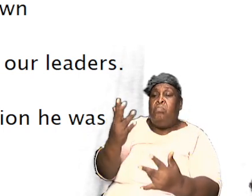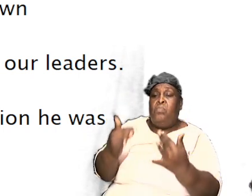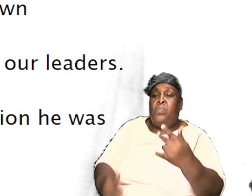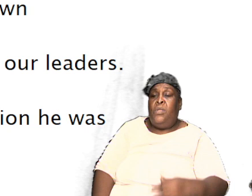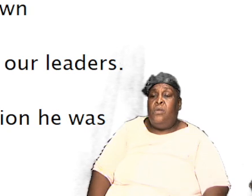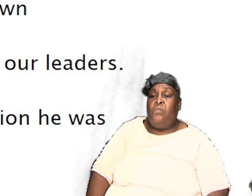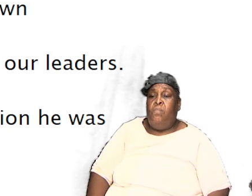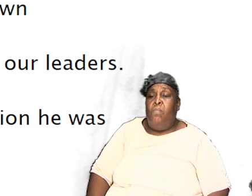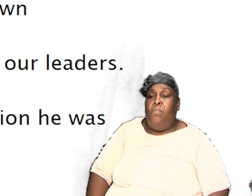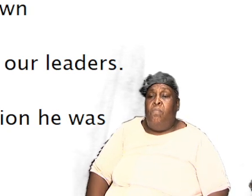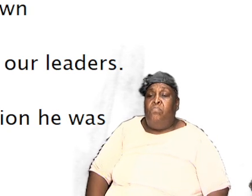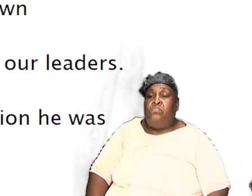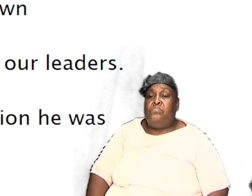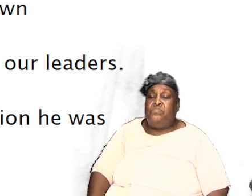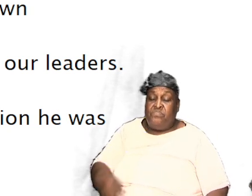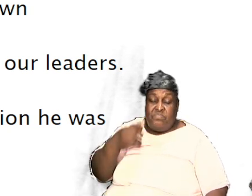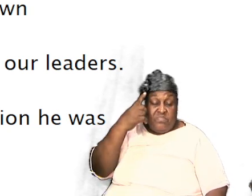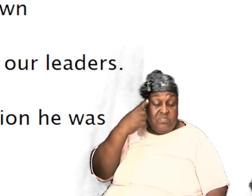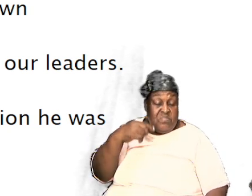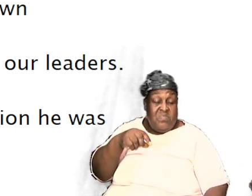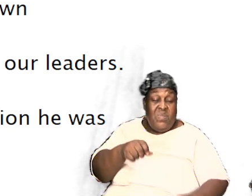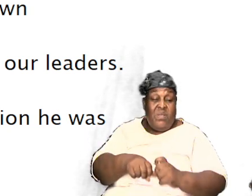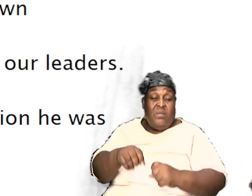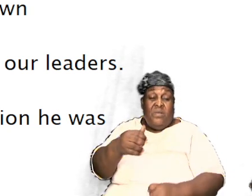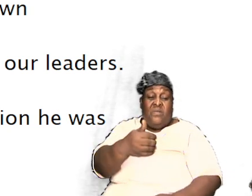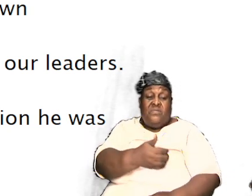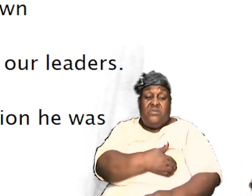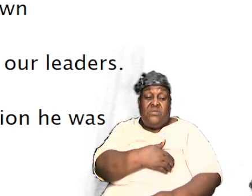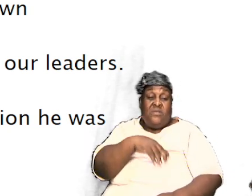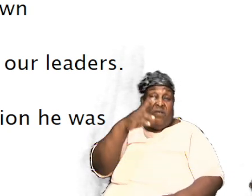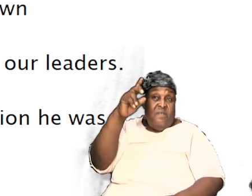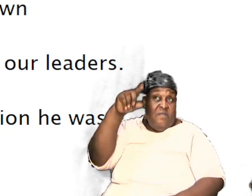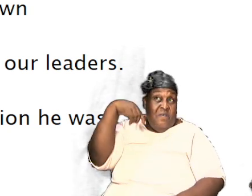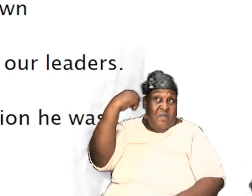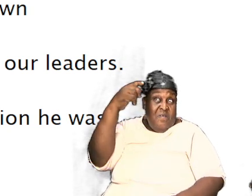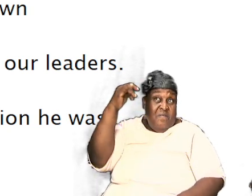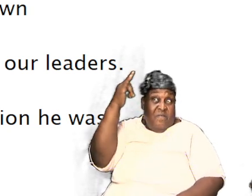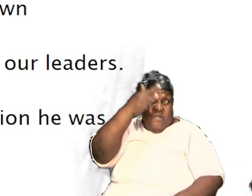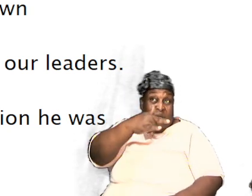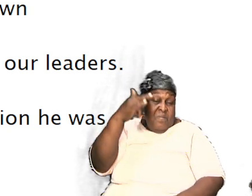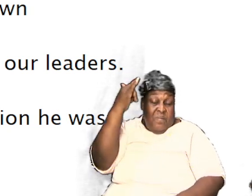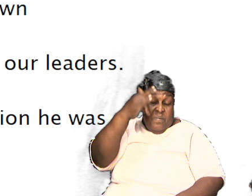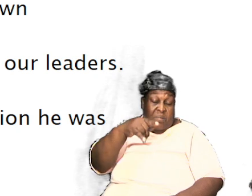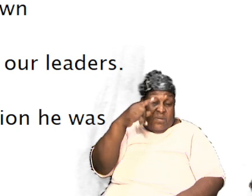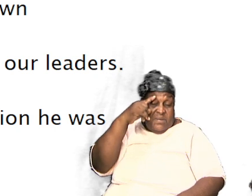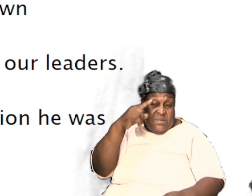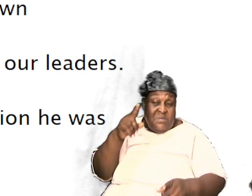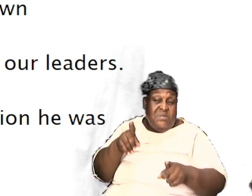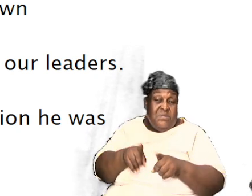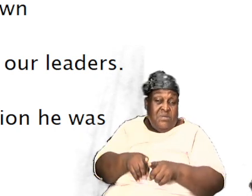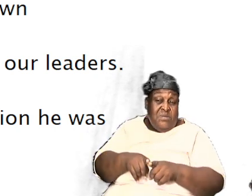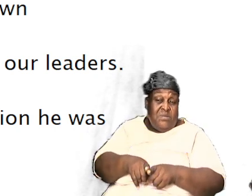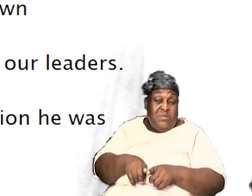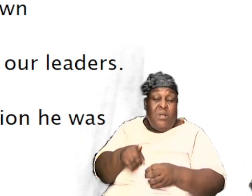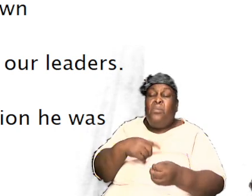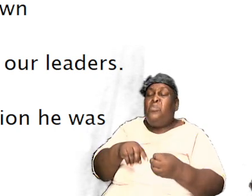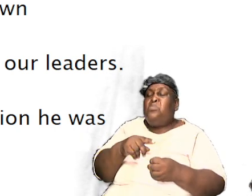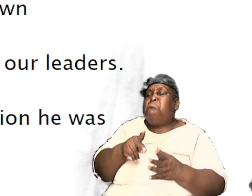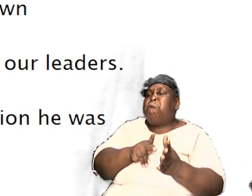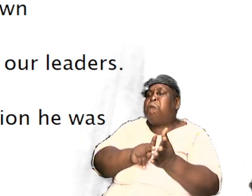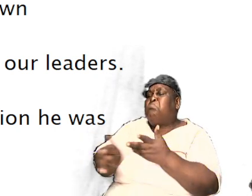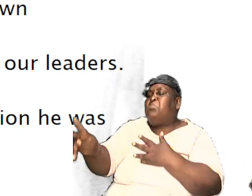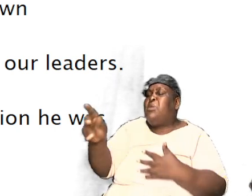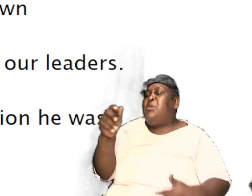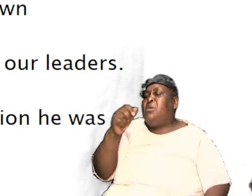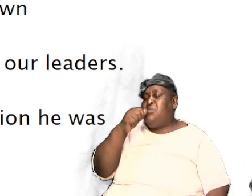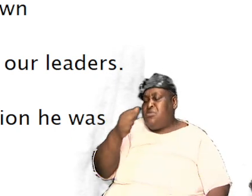So because of Saul's foolish decision, he was about to kill his son.